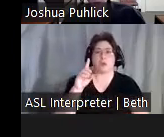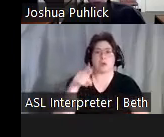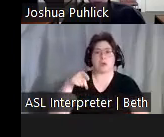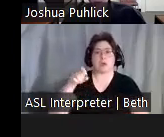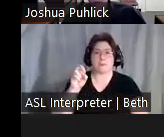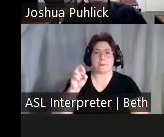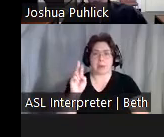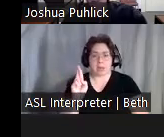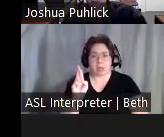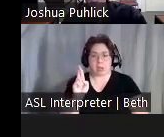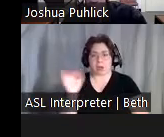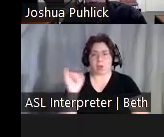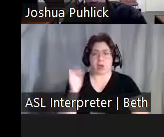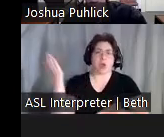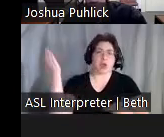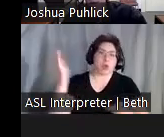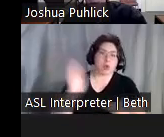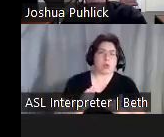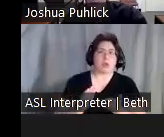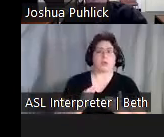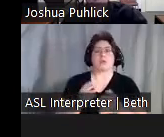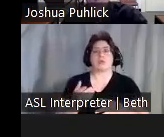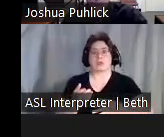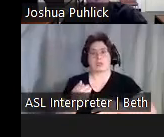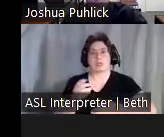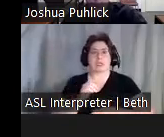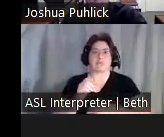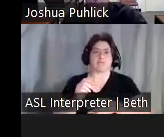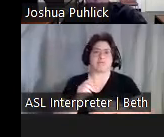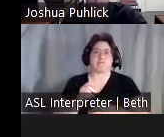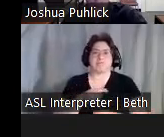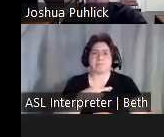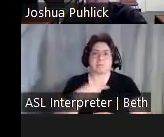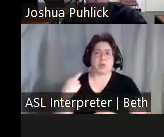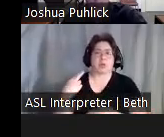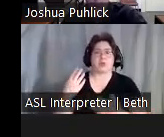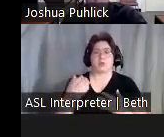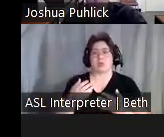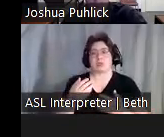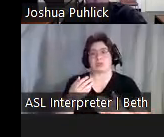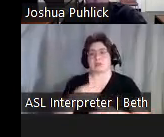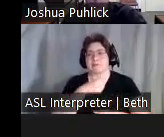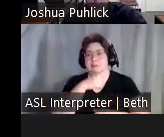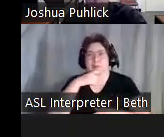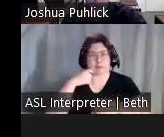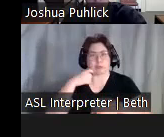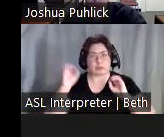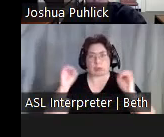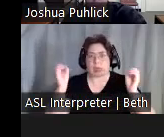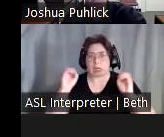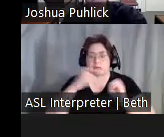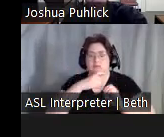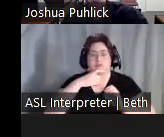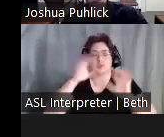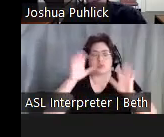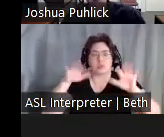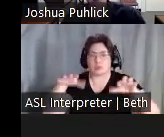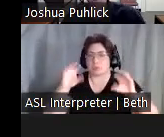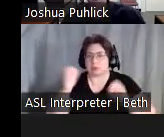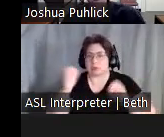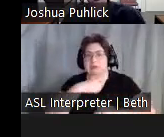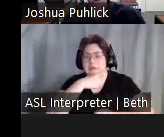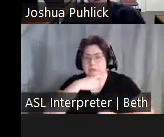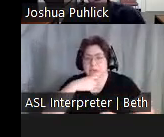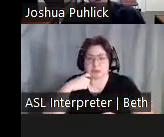And then reducing the risk of mortality from drought and wildfire. And again, increasing